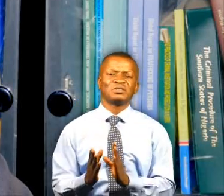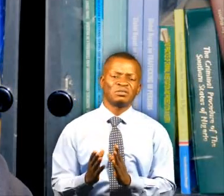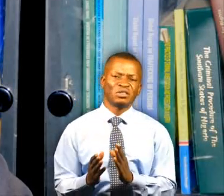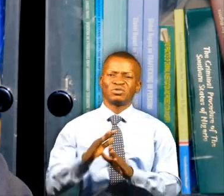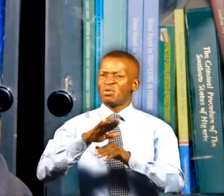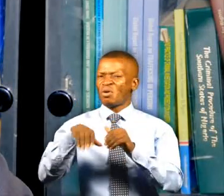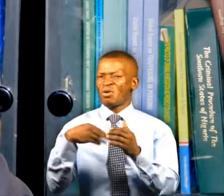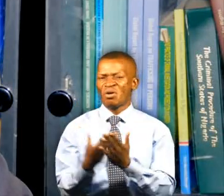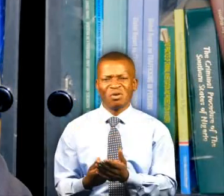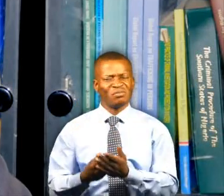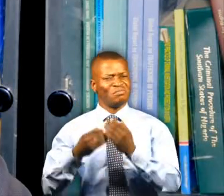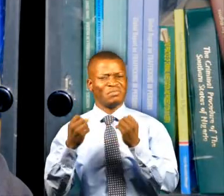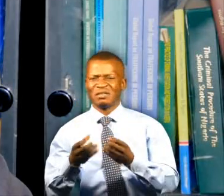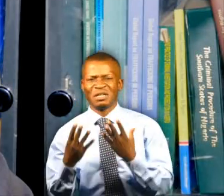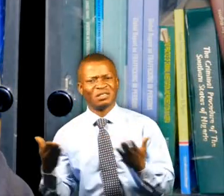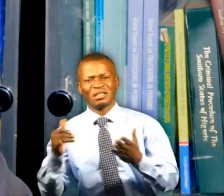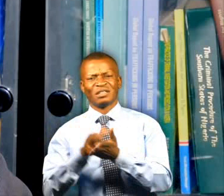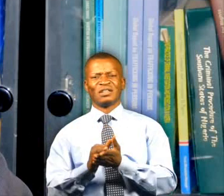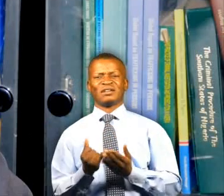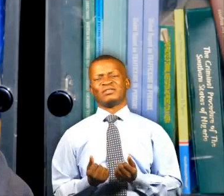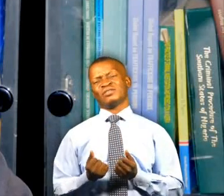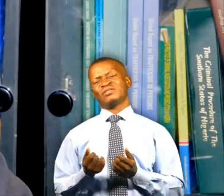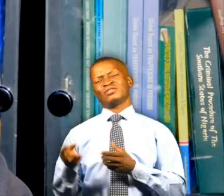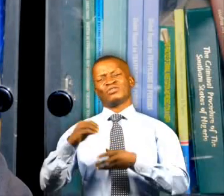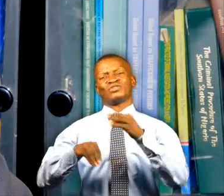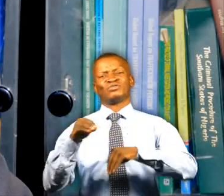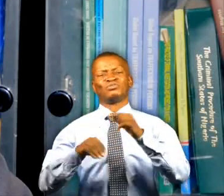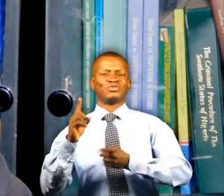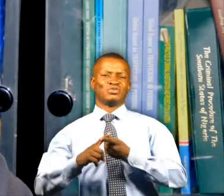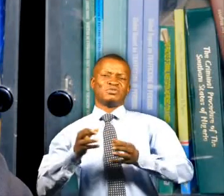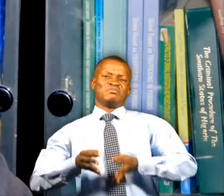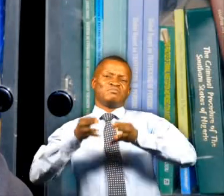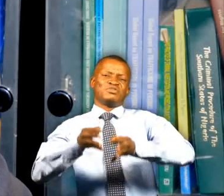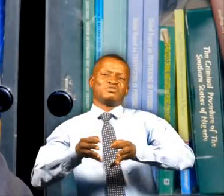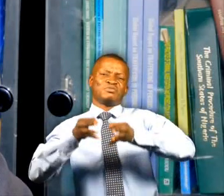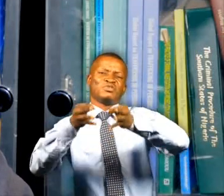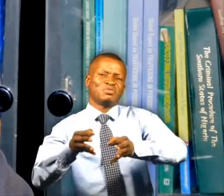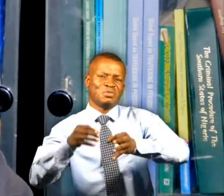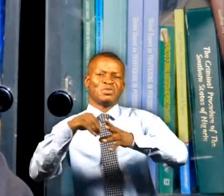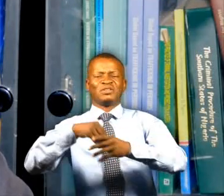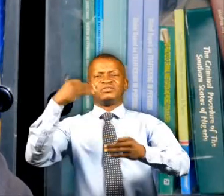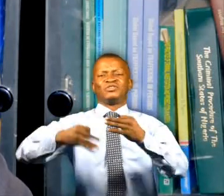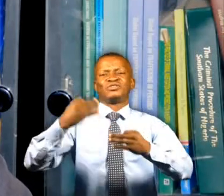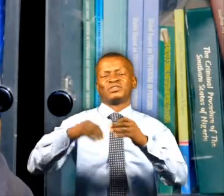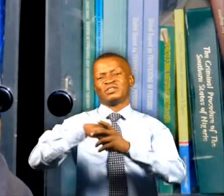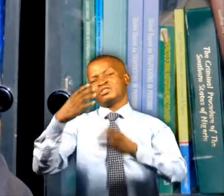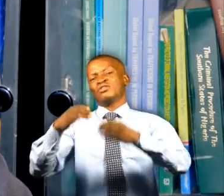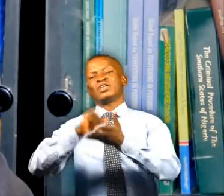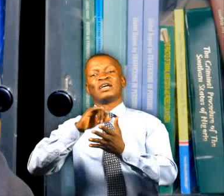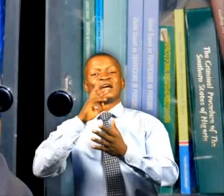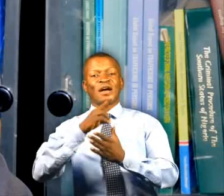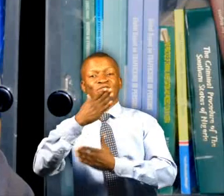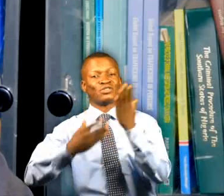could be a natural delay. So there are many things that contribute to the delay in the dispensation of